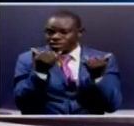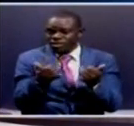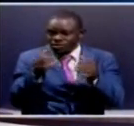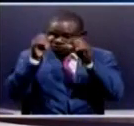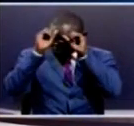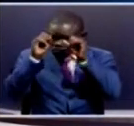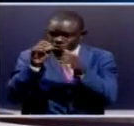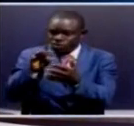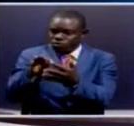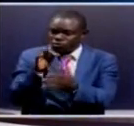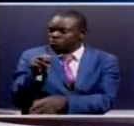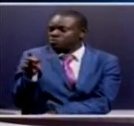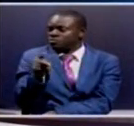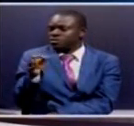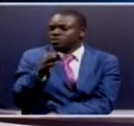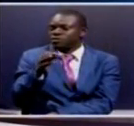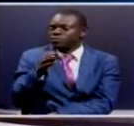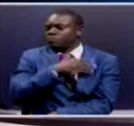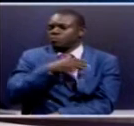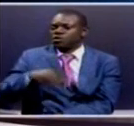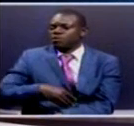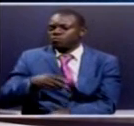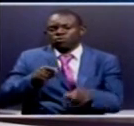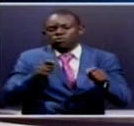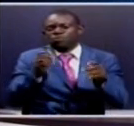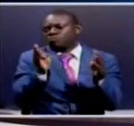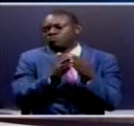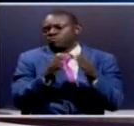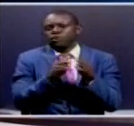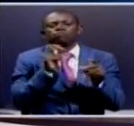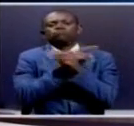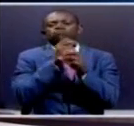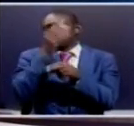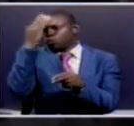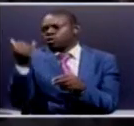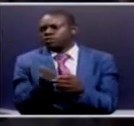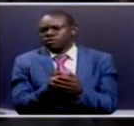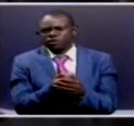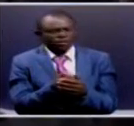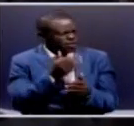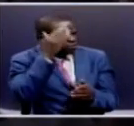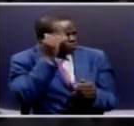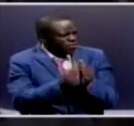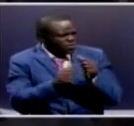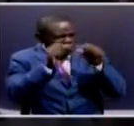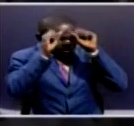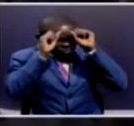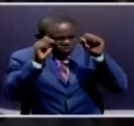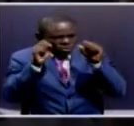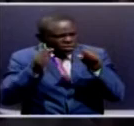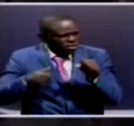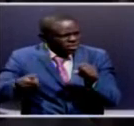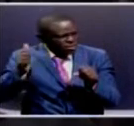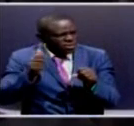he's exercising executive powers. Don't forget that the president under the Zambian constitution is a